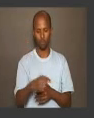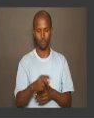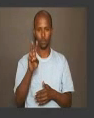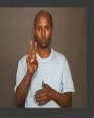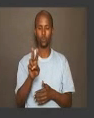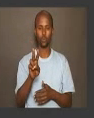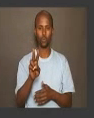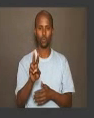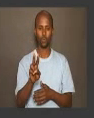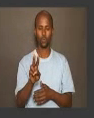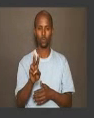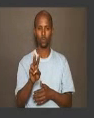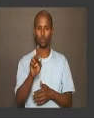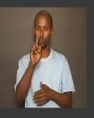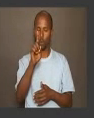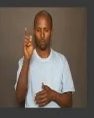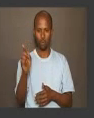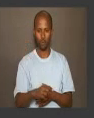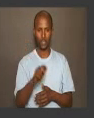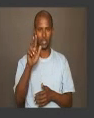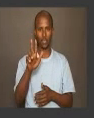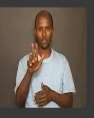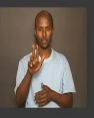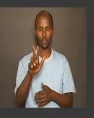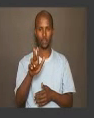2, 1 over 3,